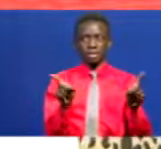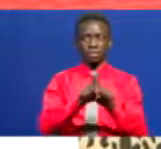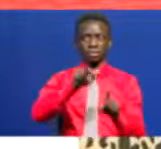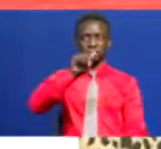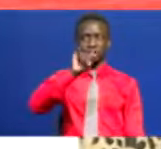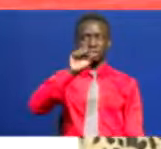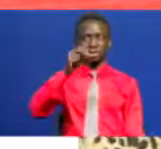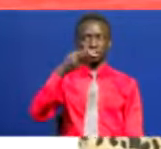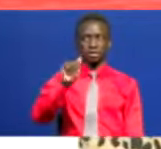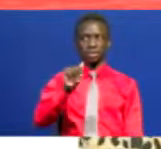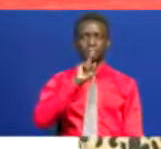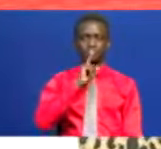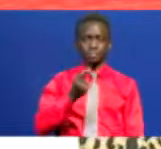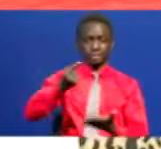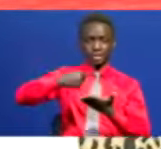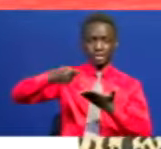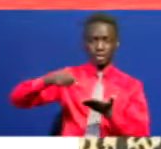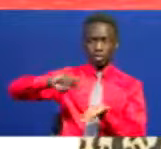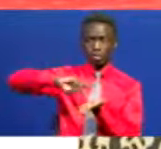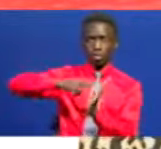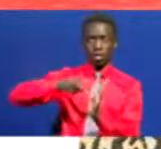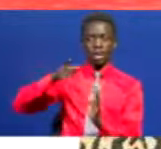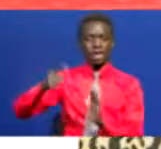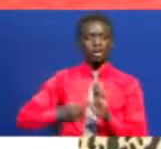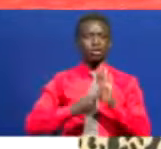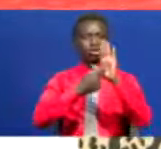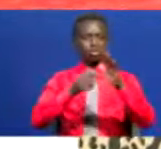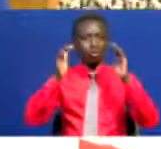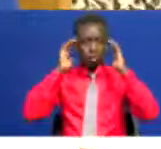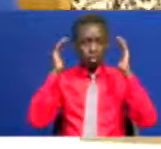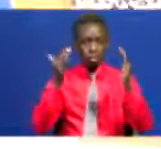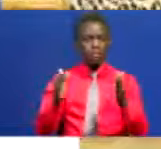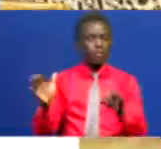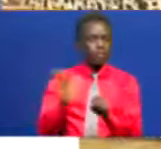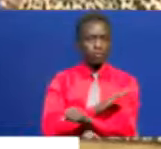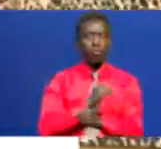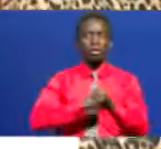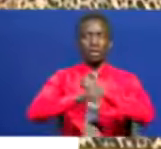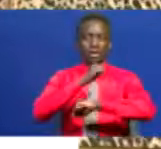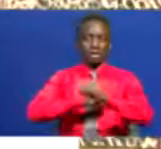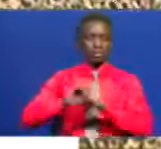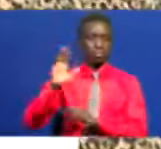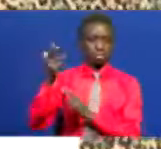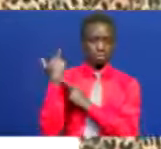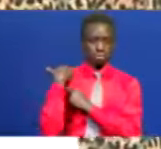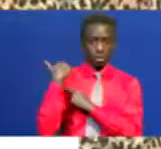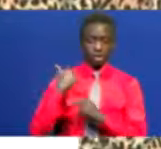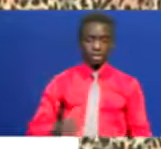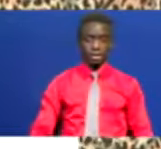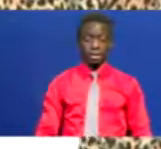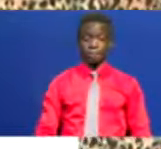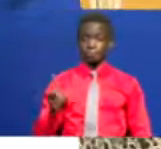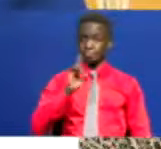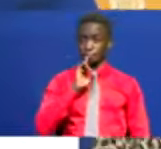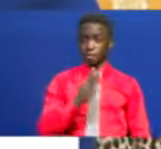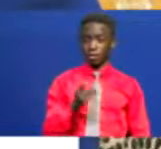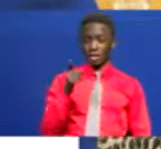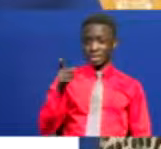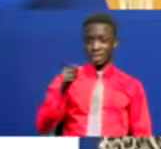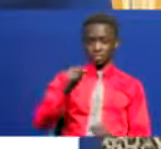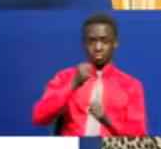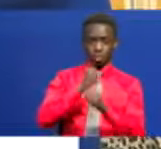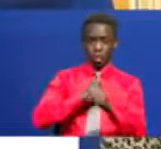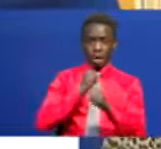of the contracts was a sign of commitment to fully execute their mandate. She noted that the performance contracts